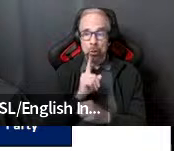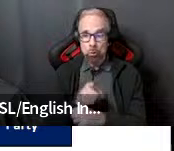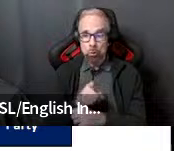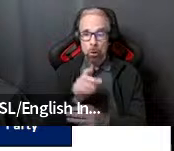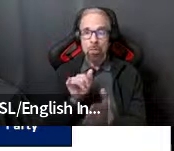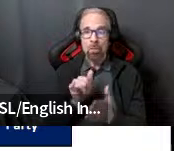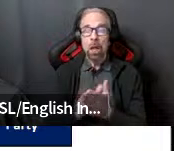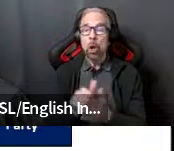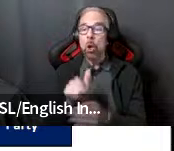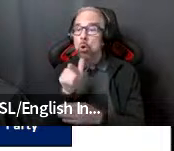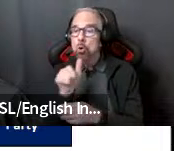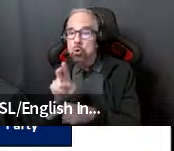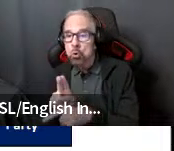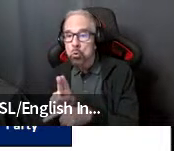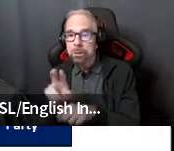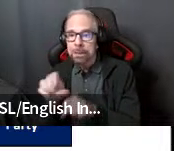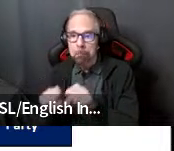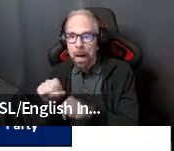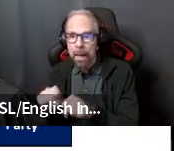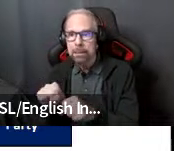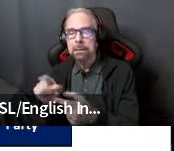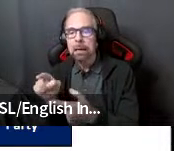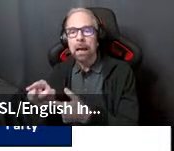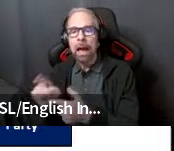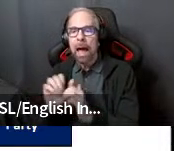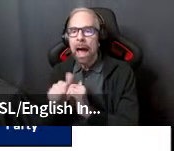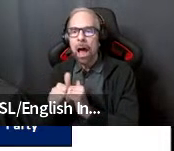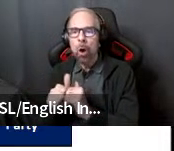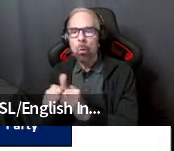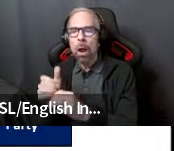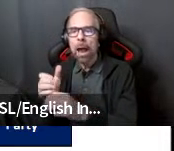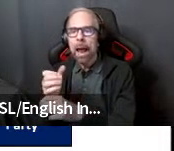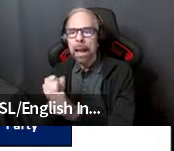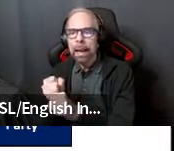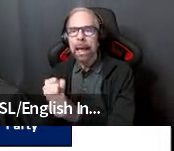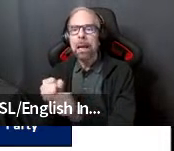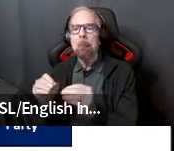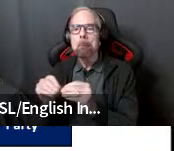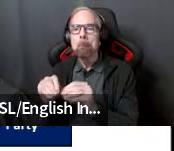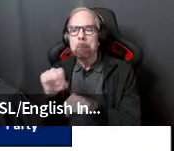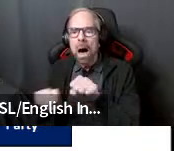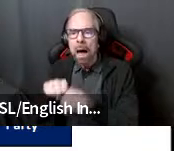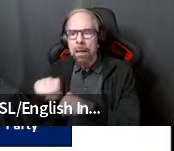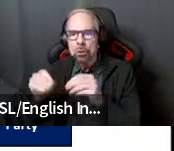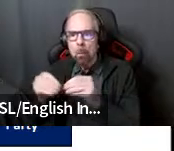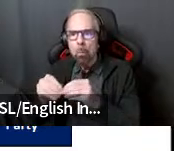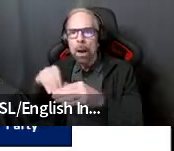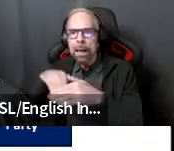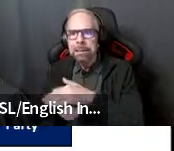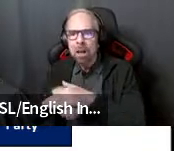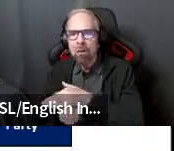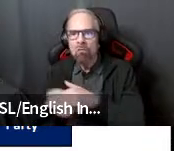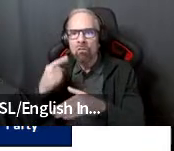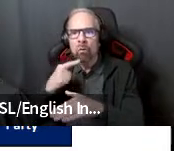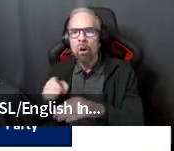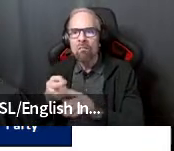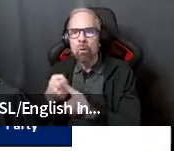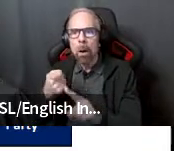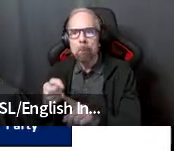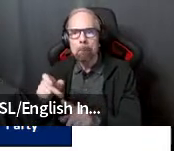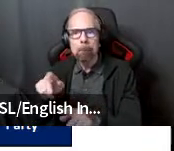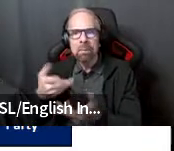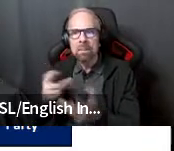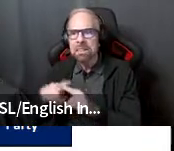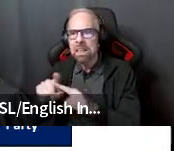who's using bikes, how do we get bike more accessible to people from different parts of the city? How do we